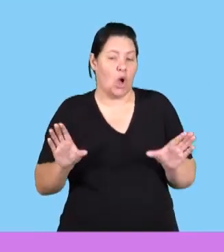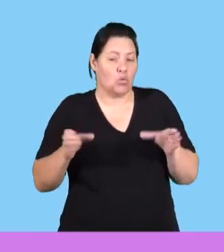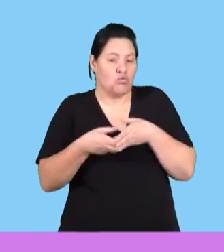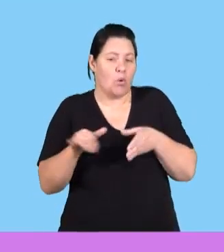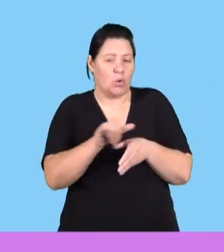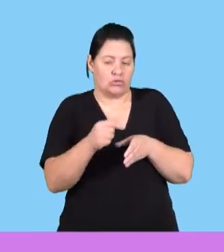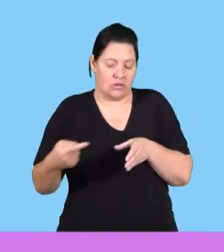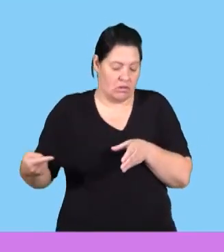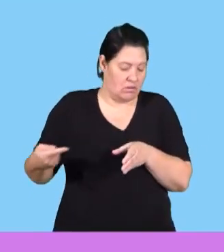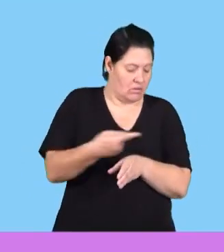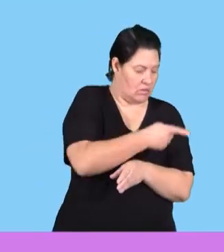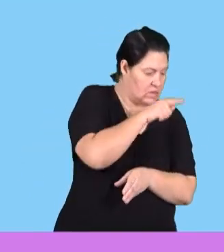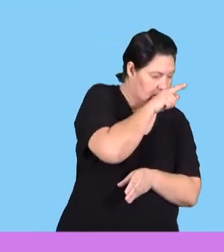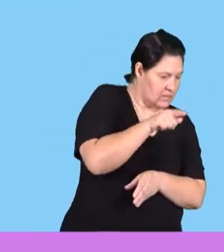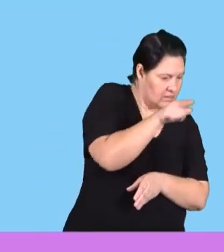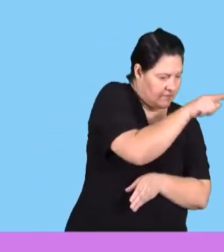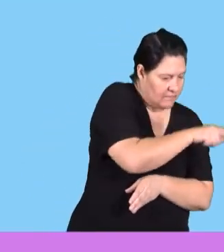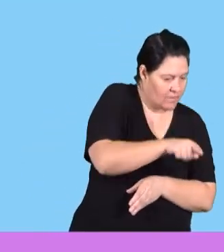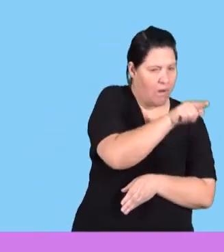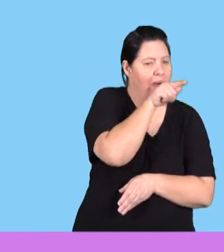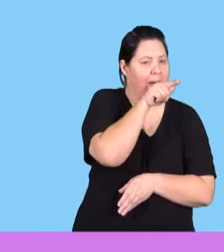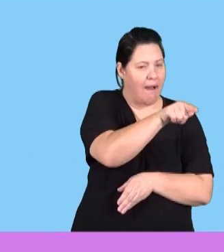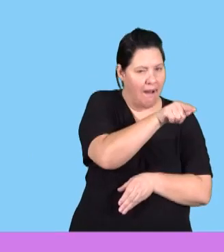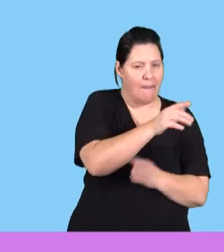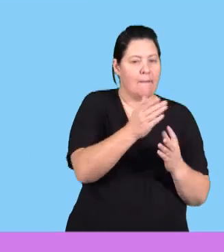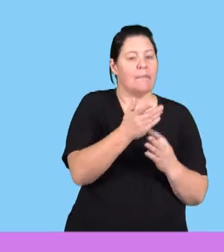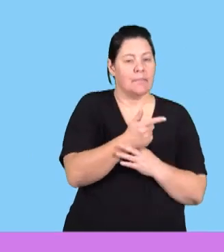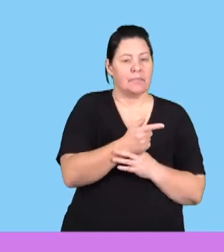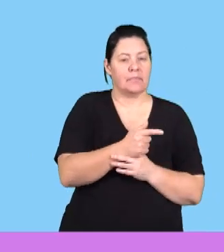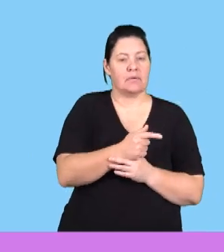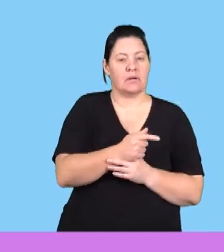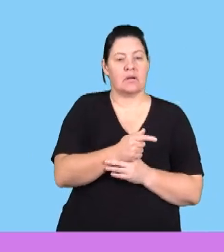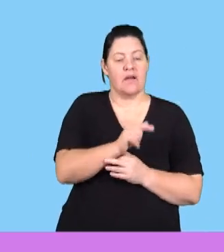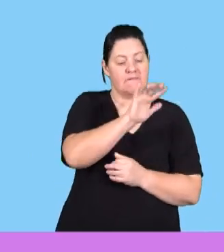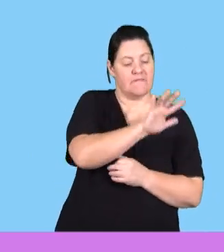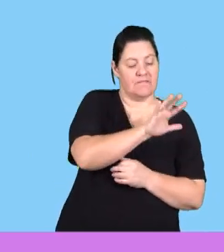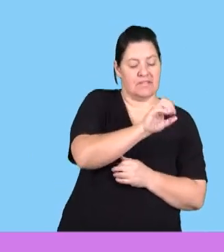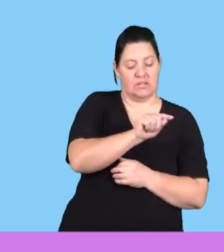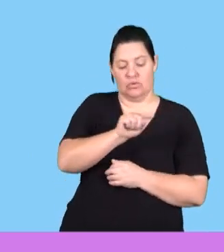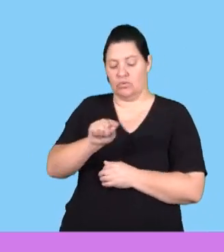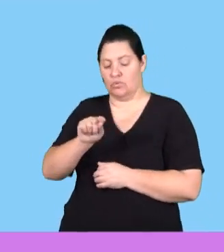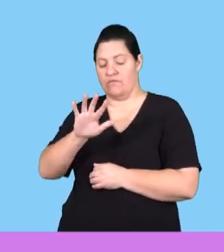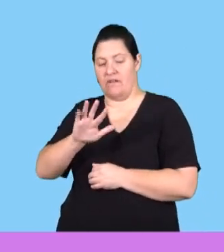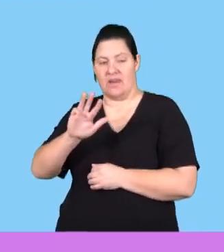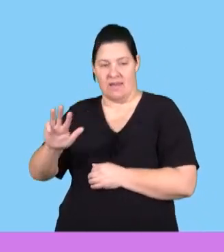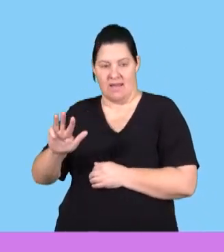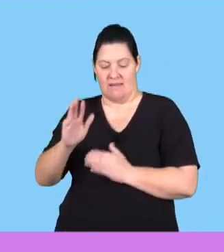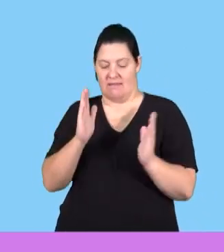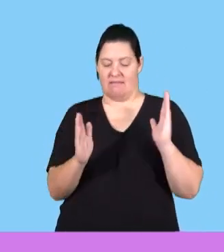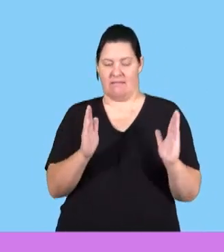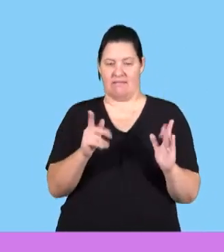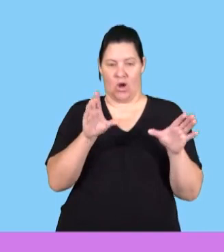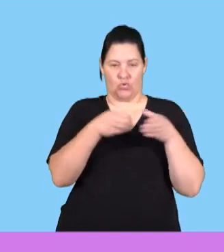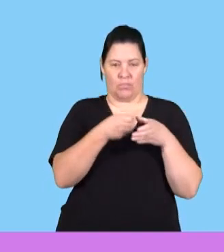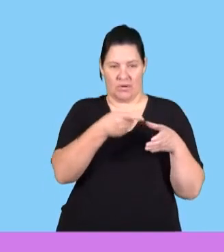category. So therefore, I look at the weight category and I go and I say, okay, that will be in the weight category 50 to 59.